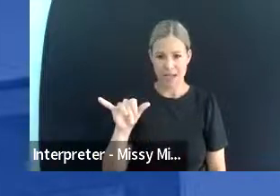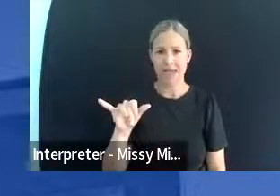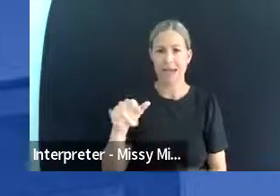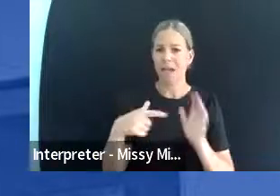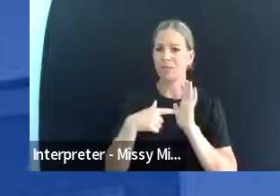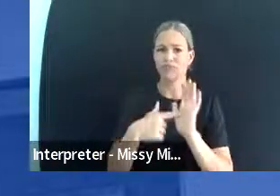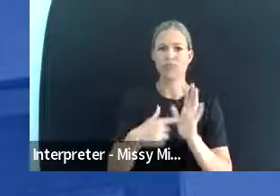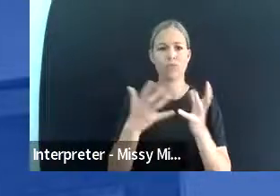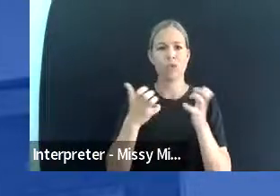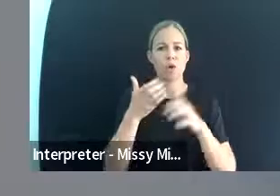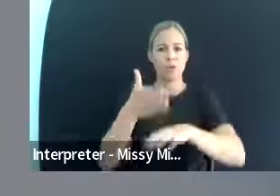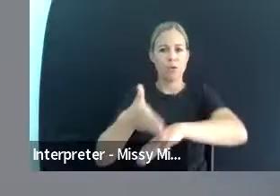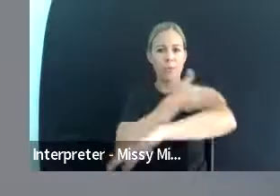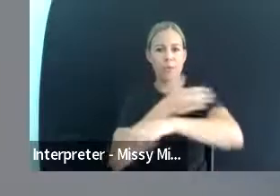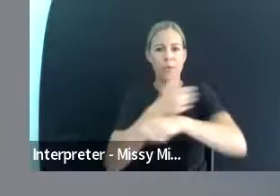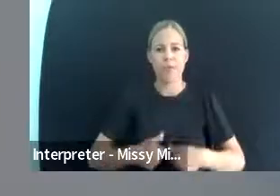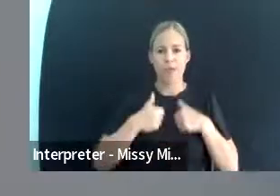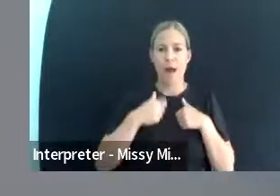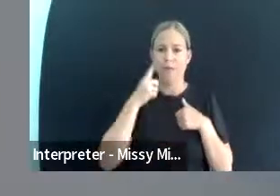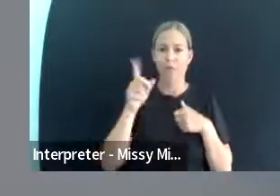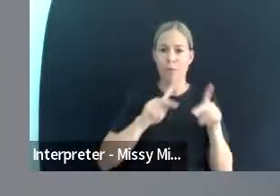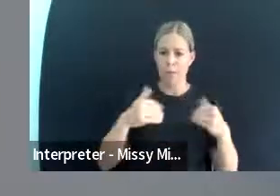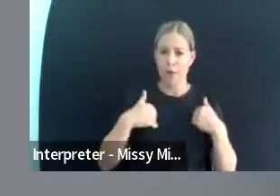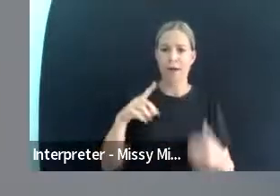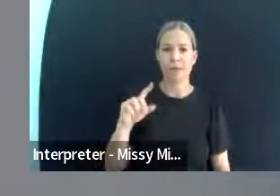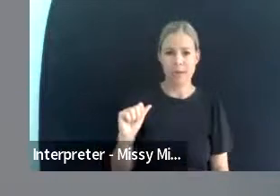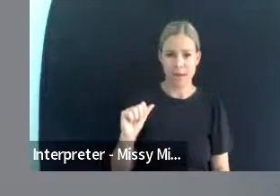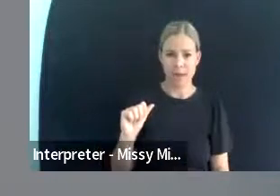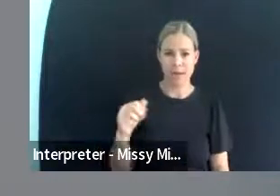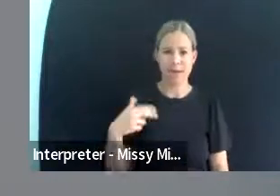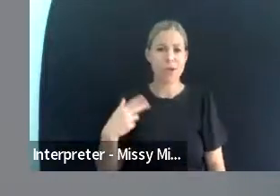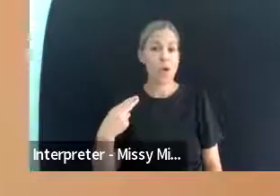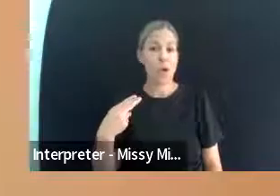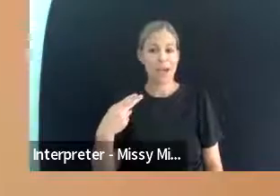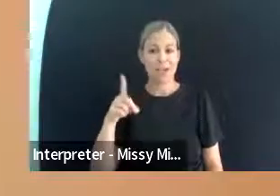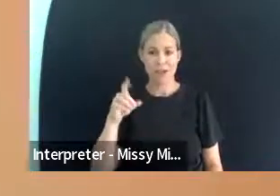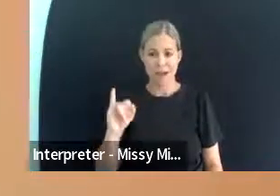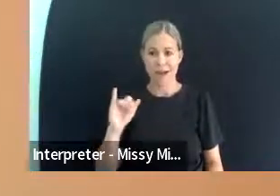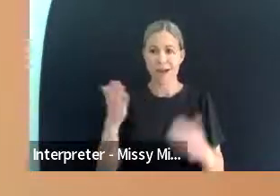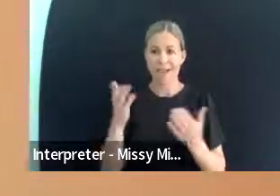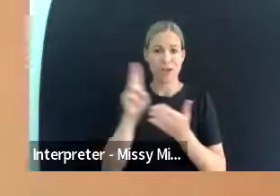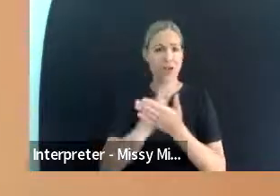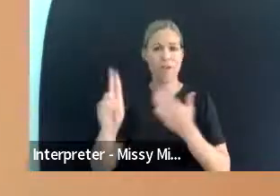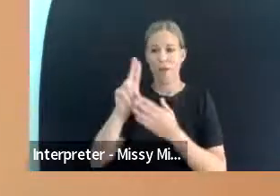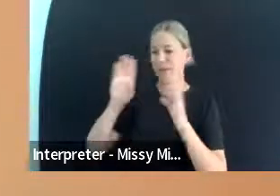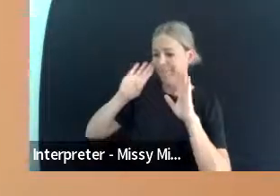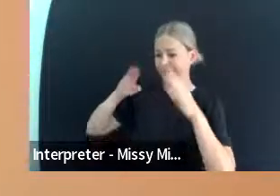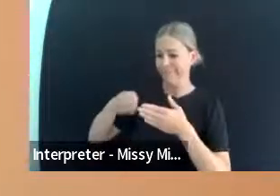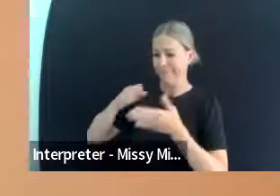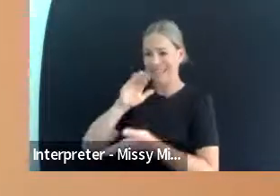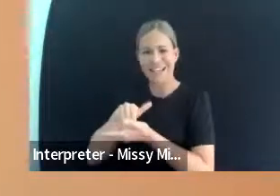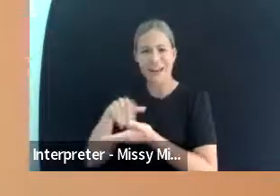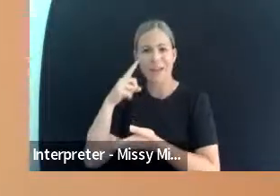with disabilities. HDI is Kentucky's University Center on Disability. HDI is also part